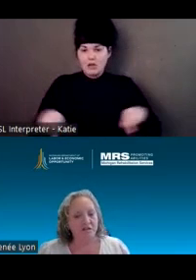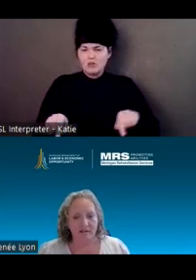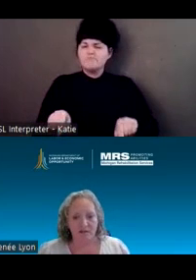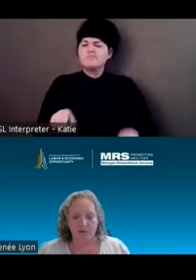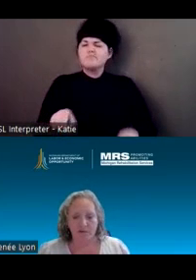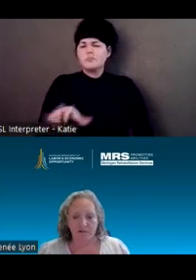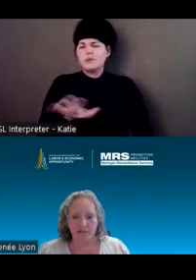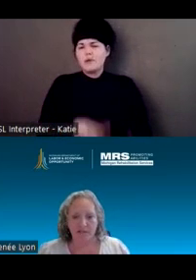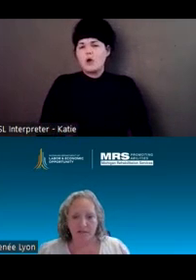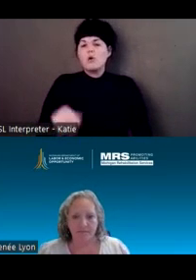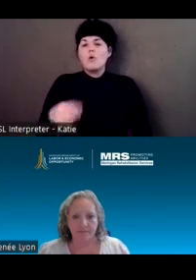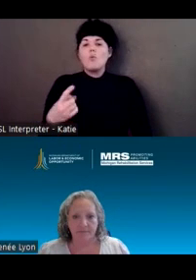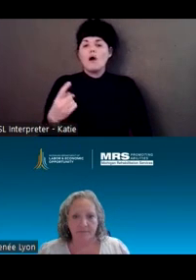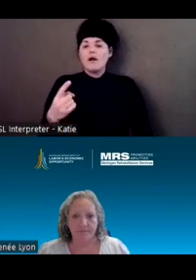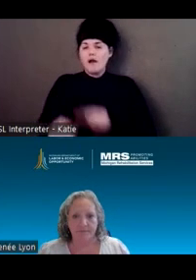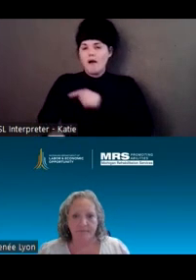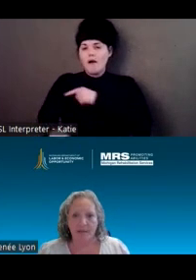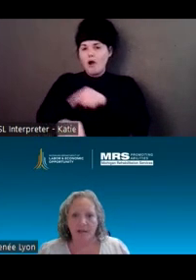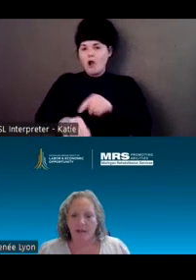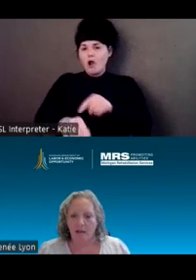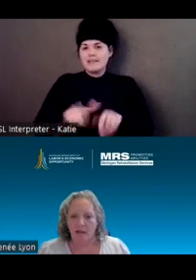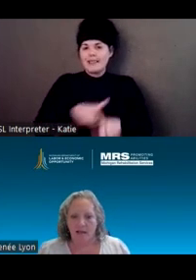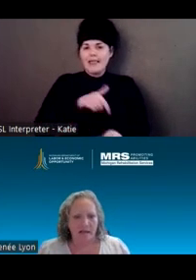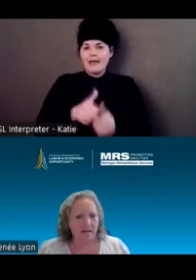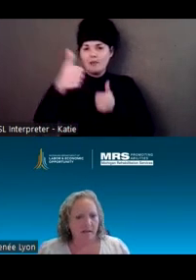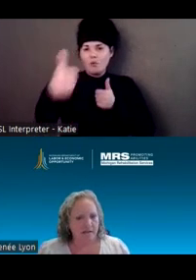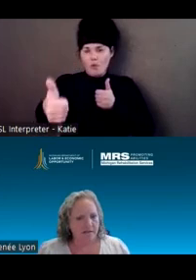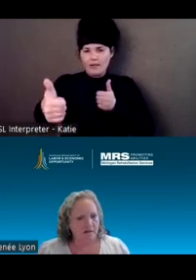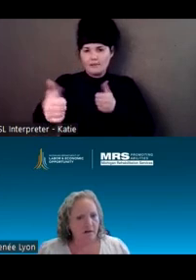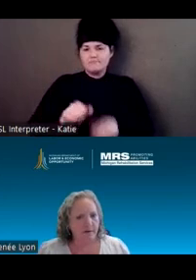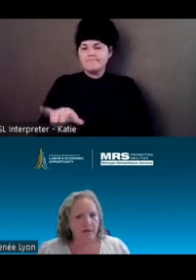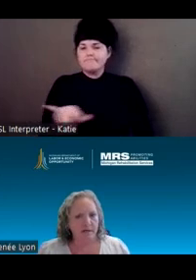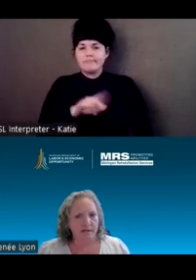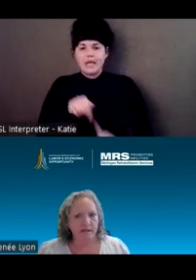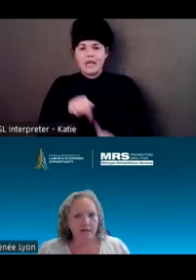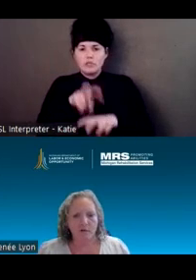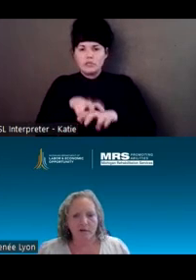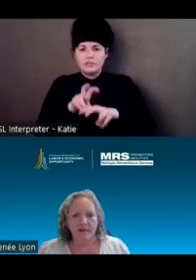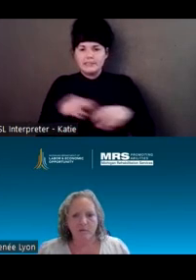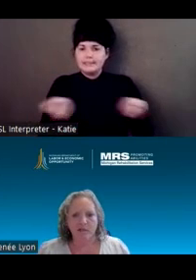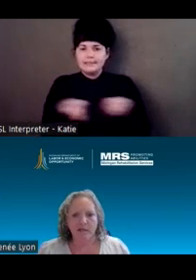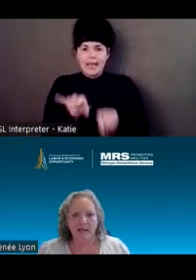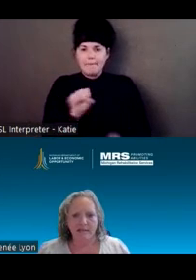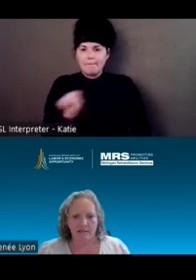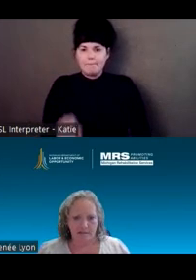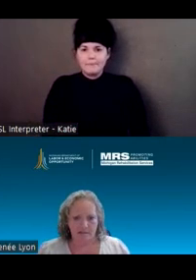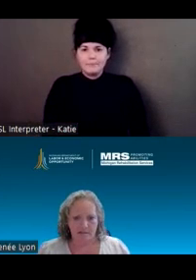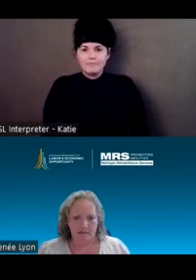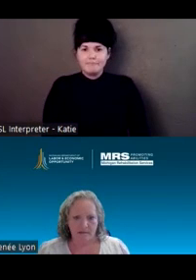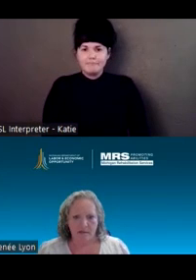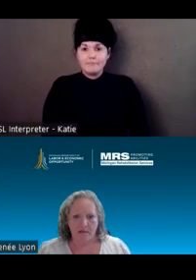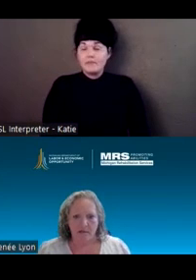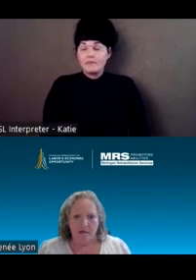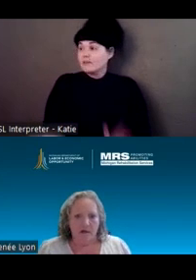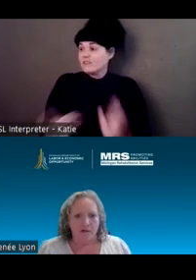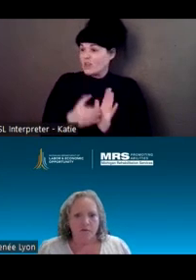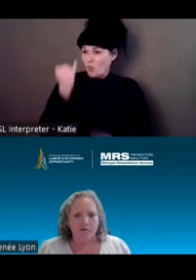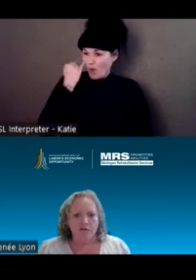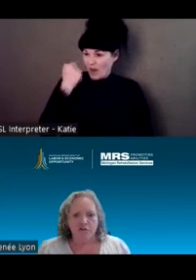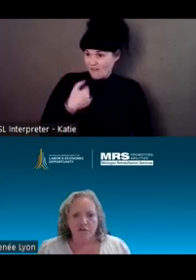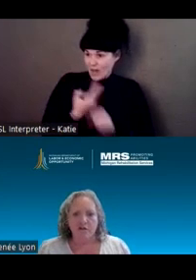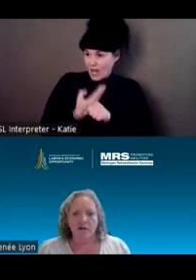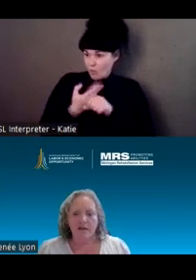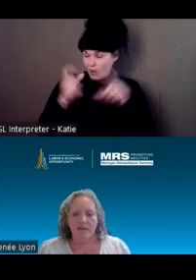away, just like when you're seated. And let's talk about it again. What if I wear glasses?